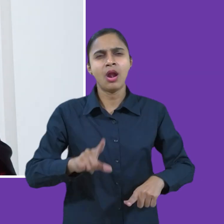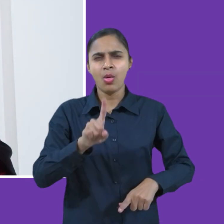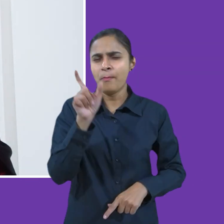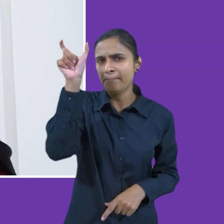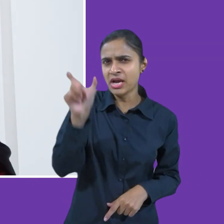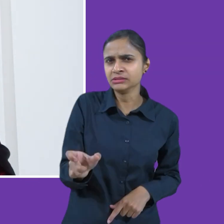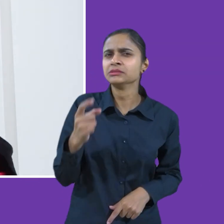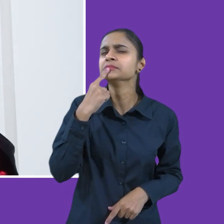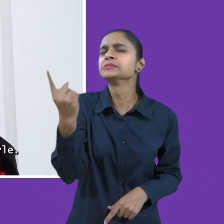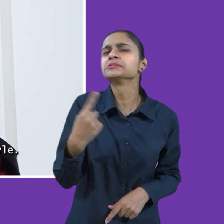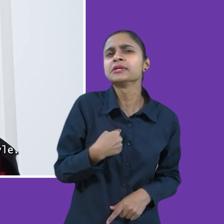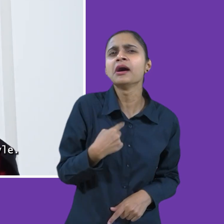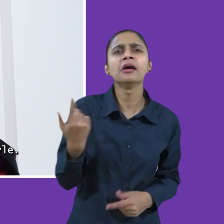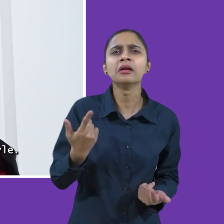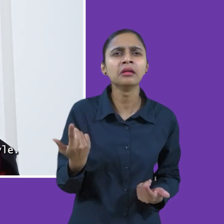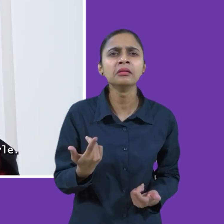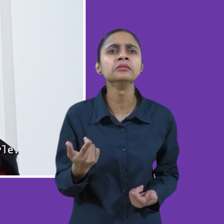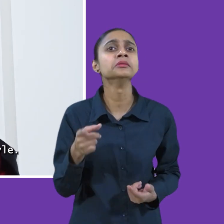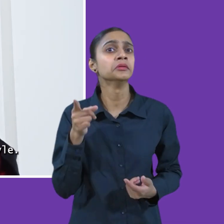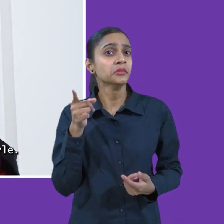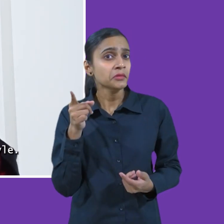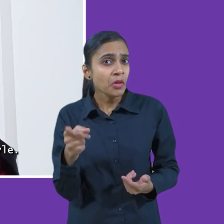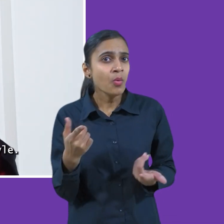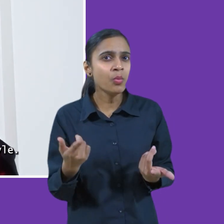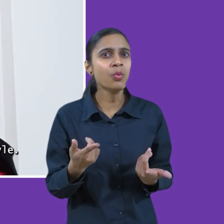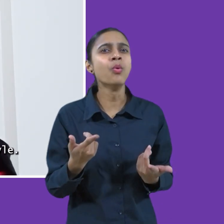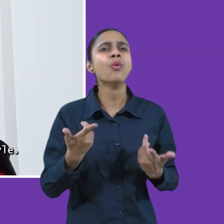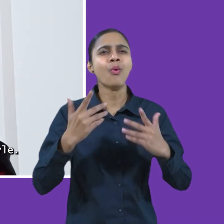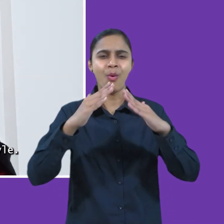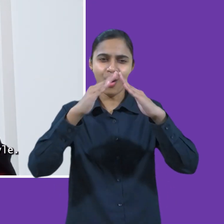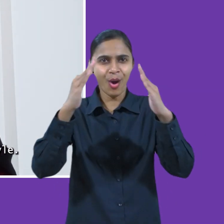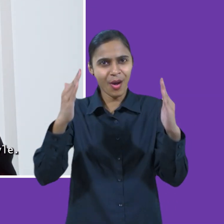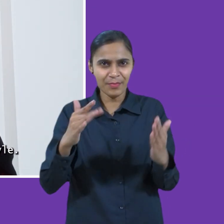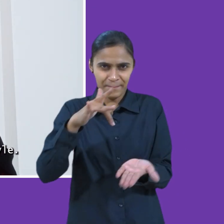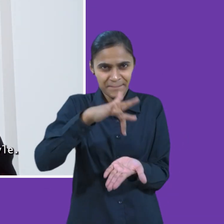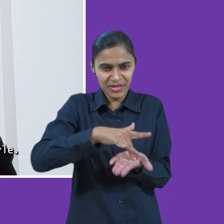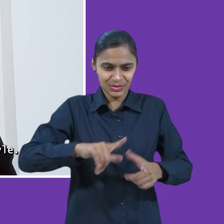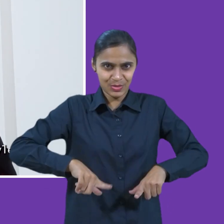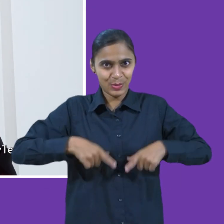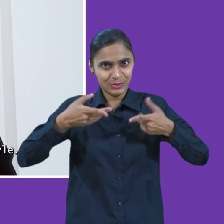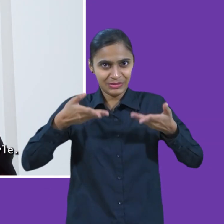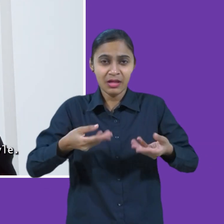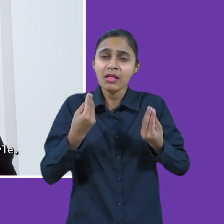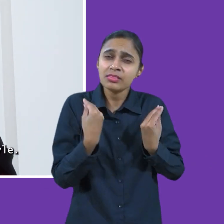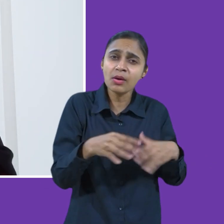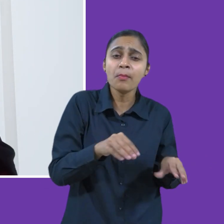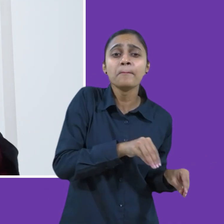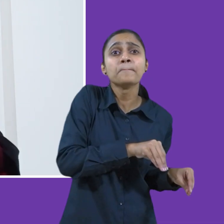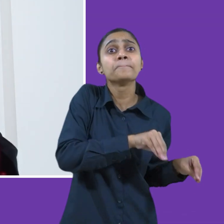lifestyle. It can be drastic change in lifestyle. One of the members told that